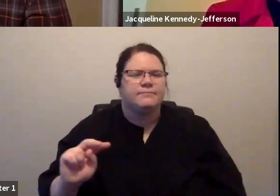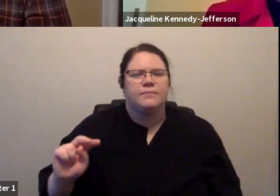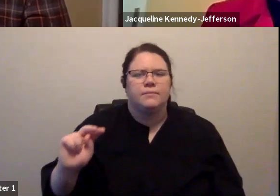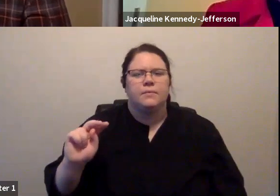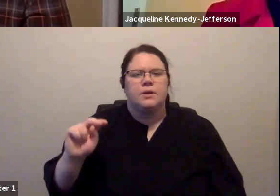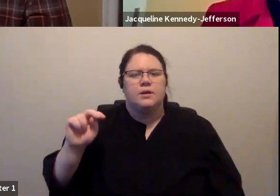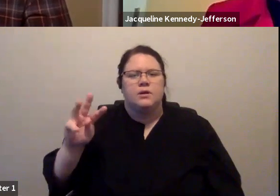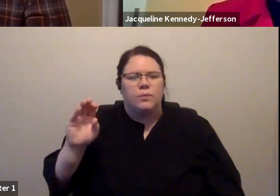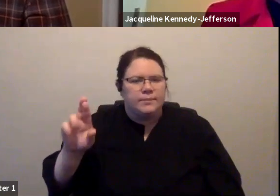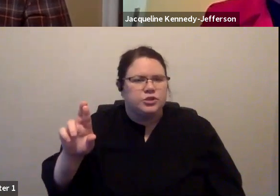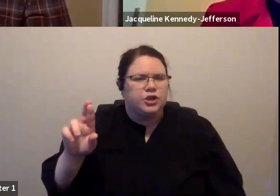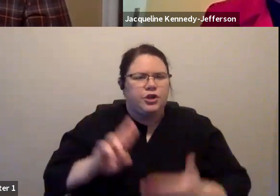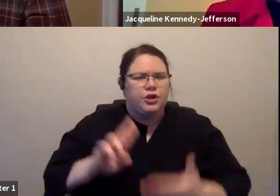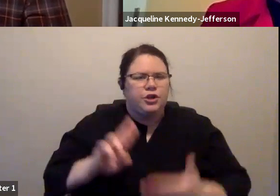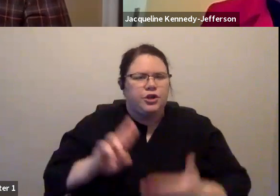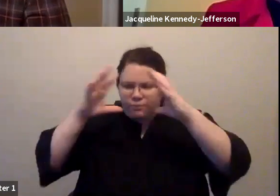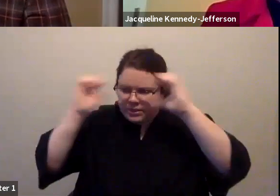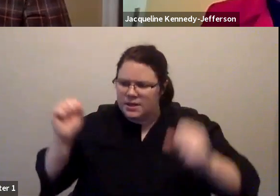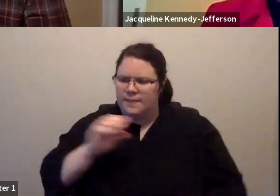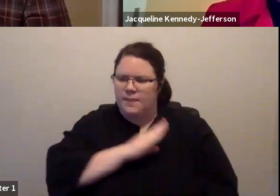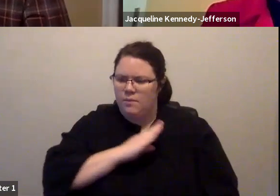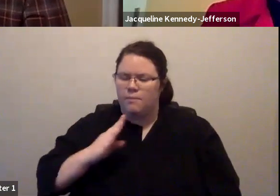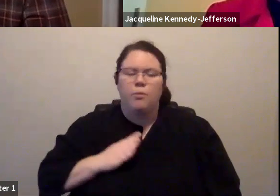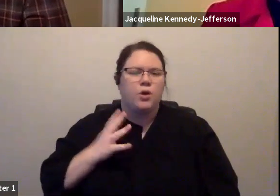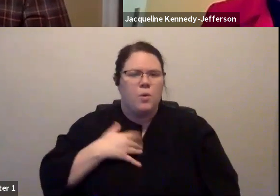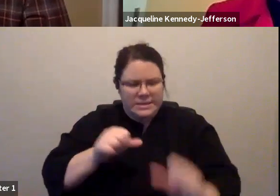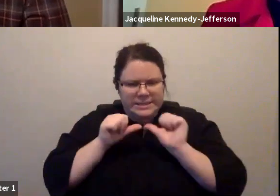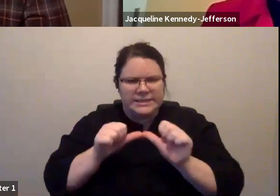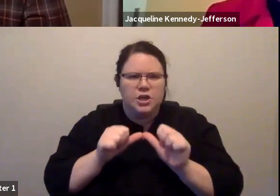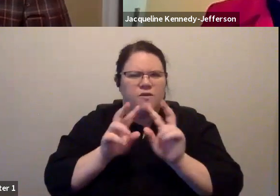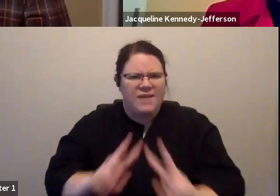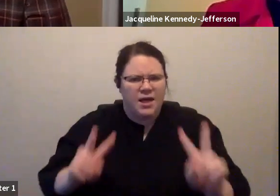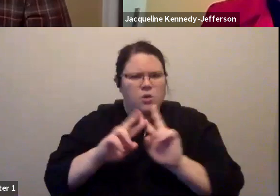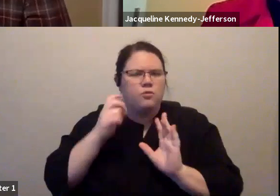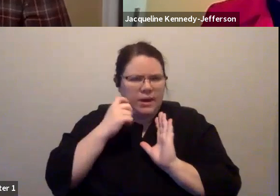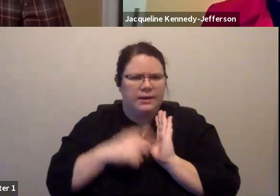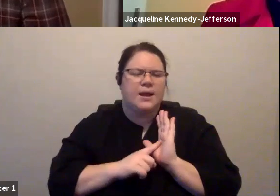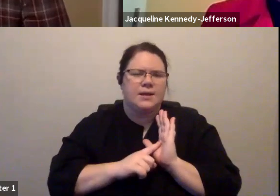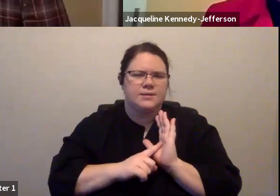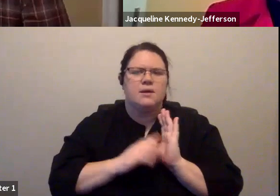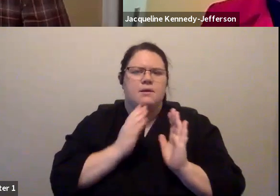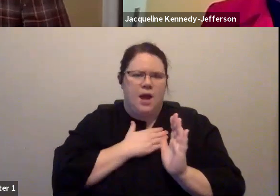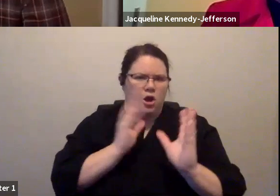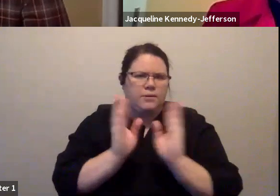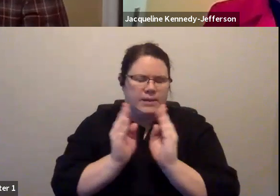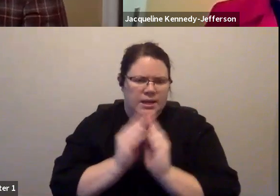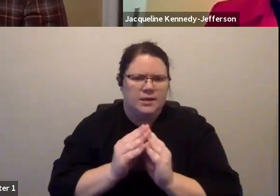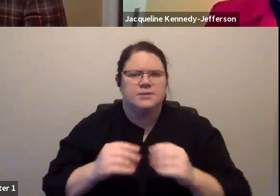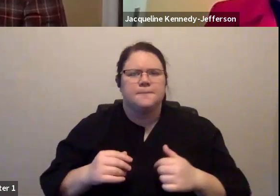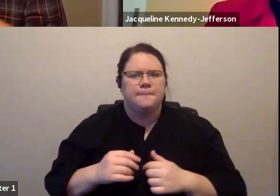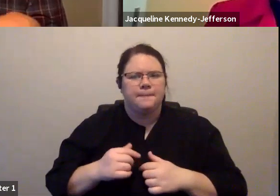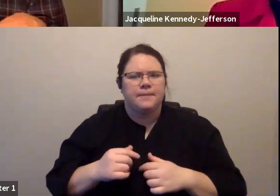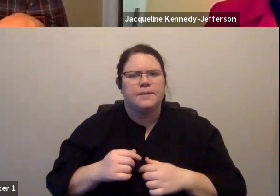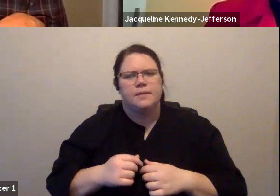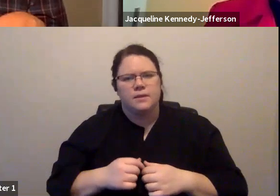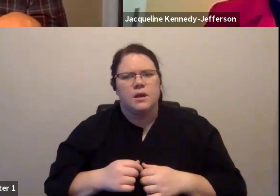and my chancellor and our board will also continue to value and recognize that. I do anticipate, of course, some bit of